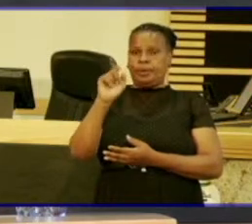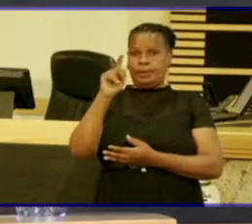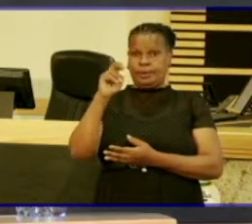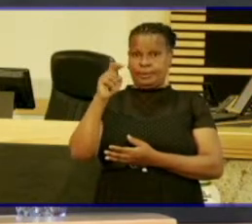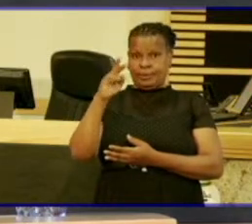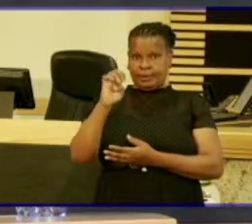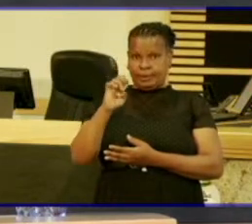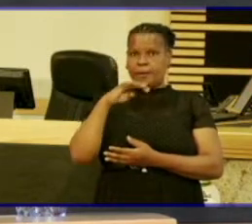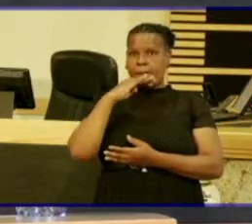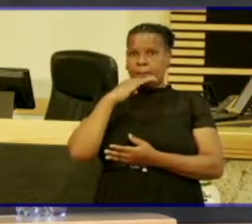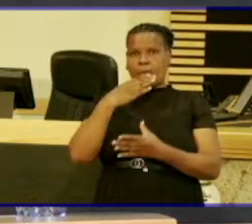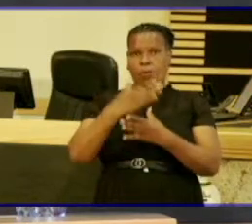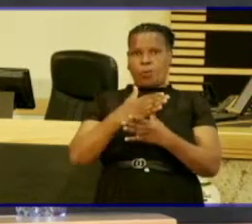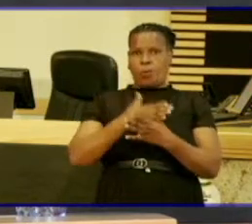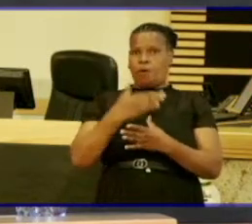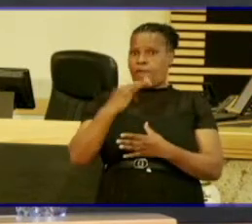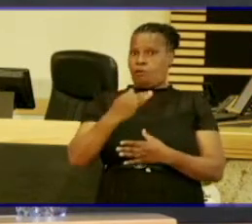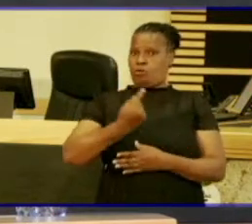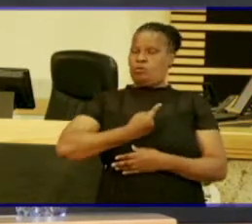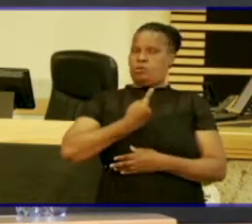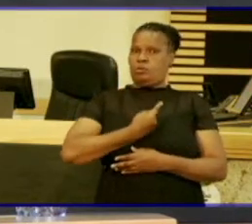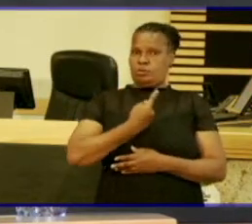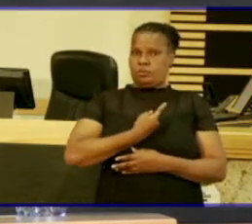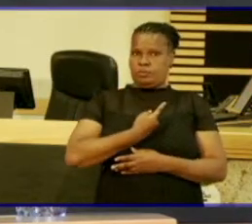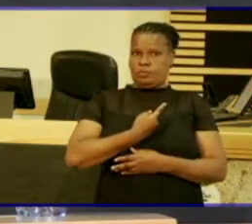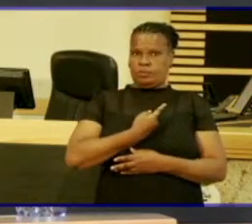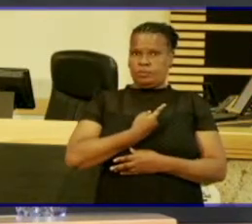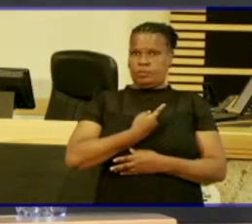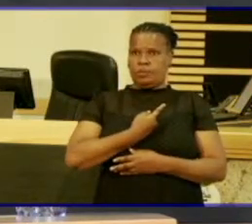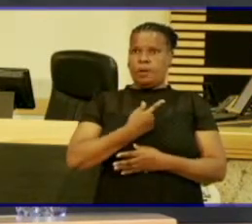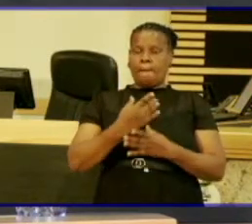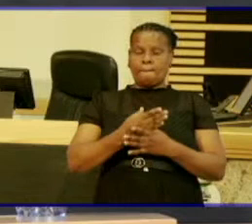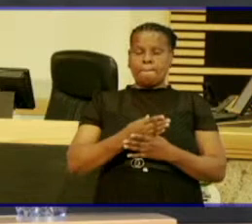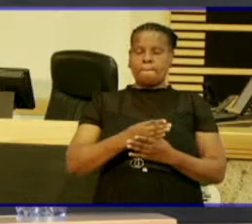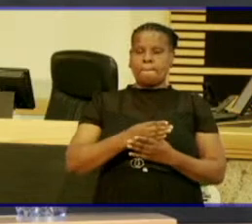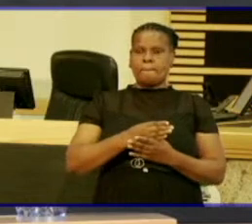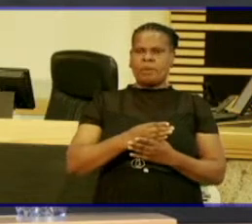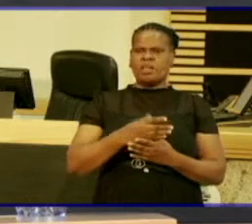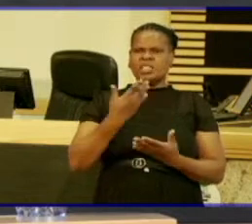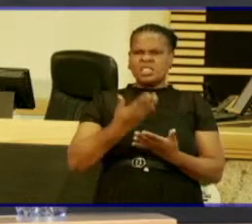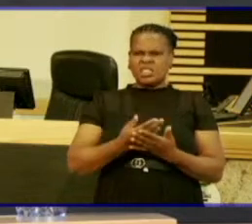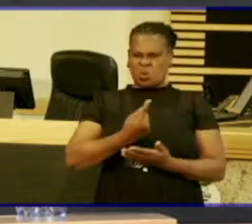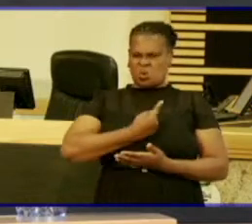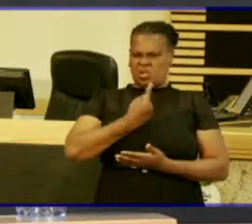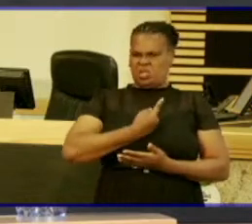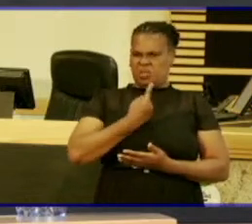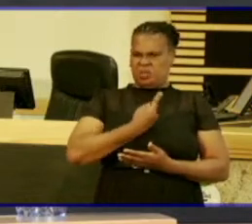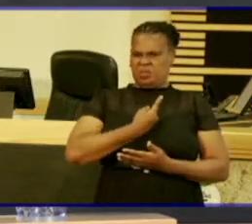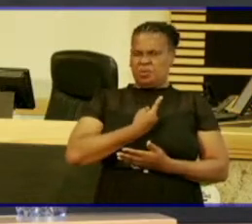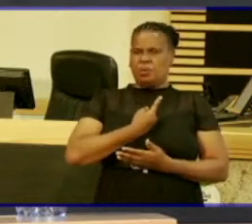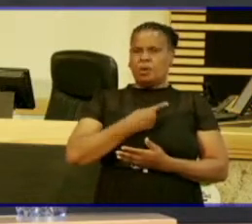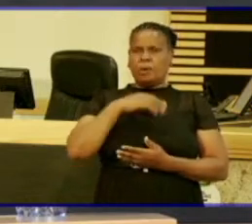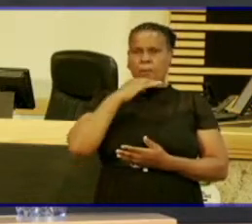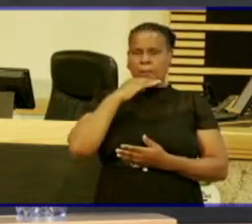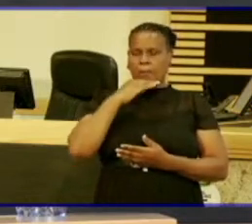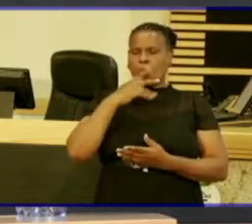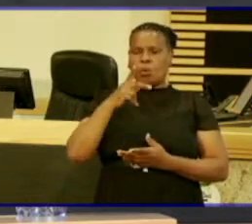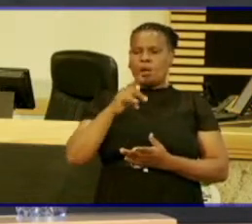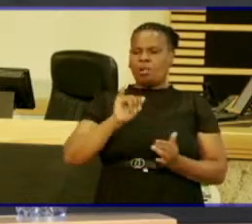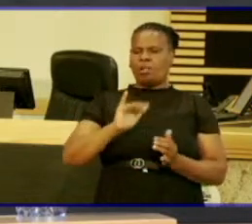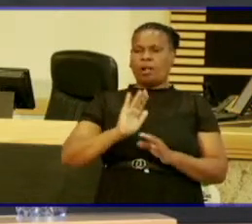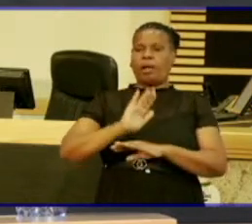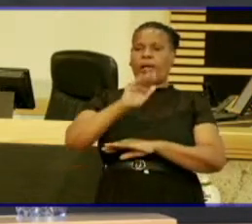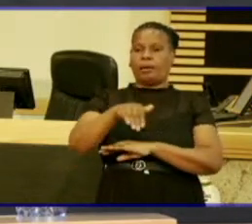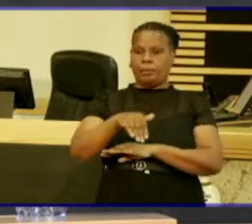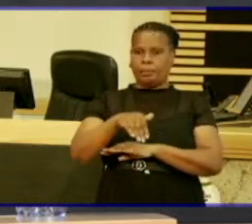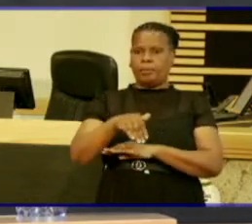work is not for yourselves. Kill that spirit of yourself and do not live above your people, but